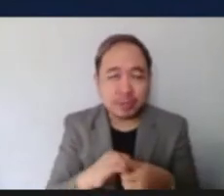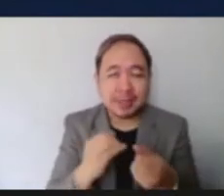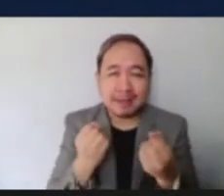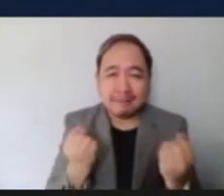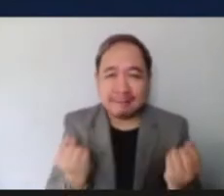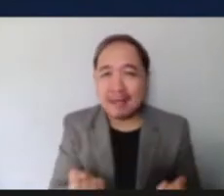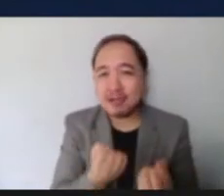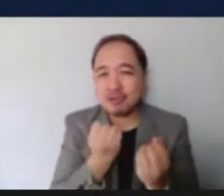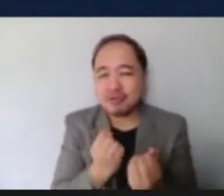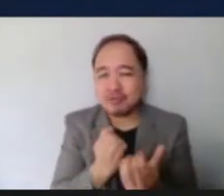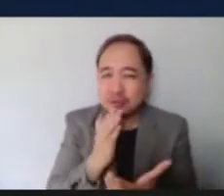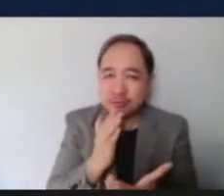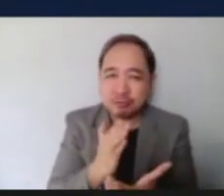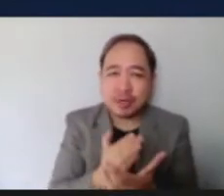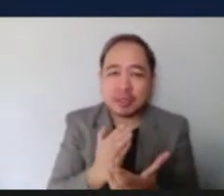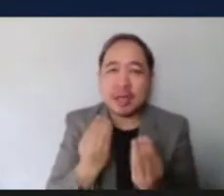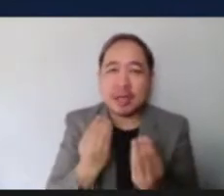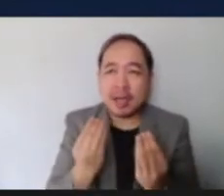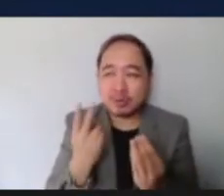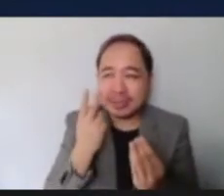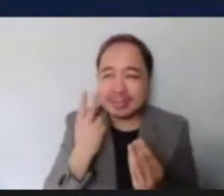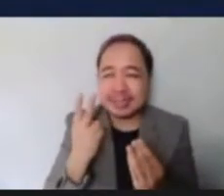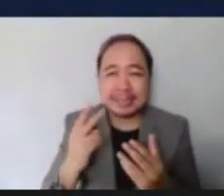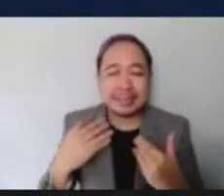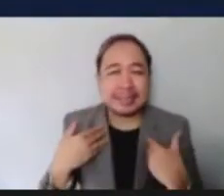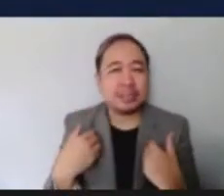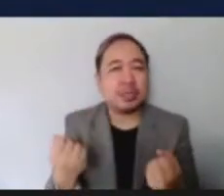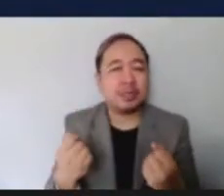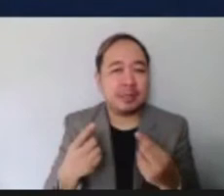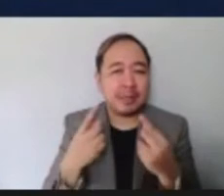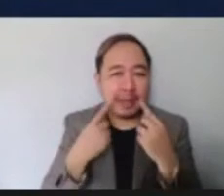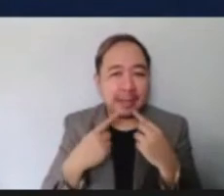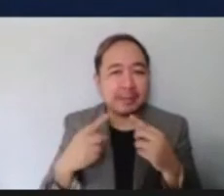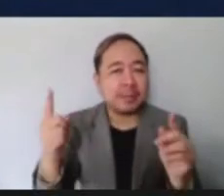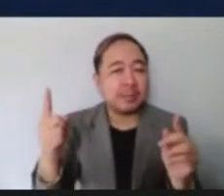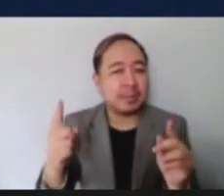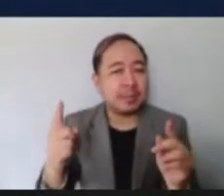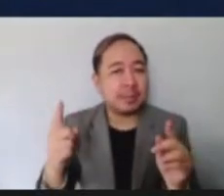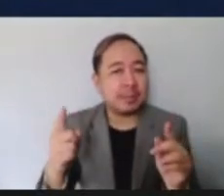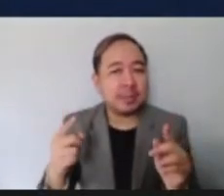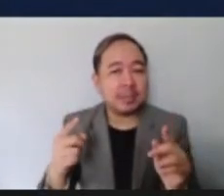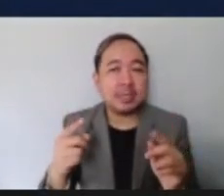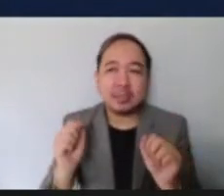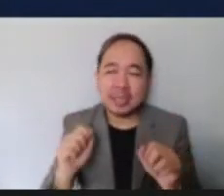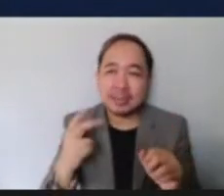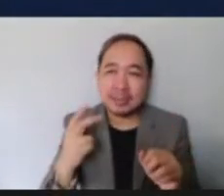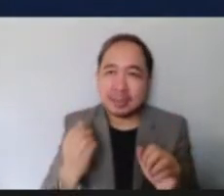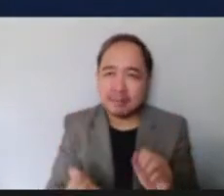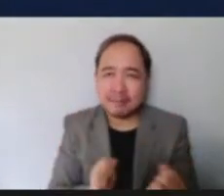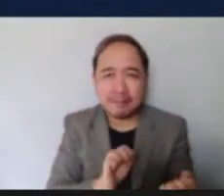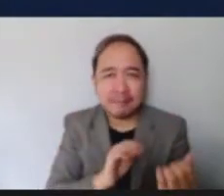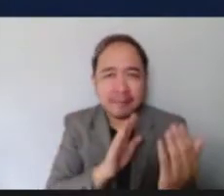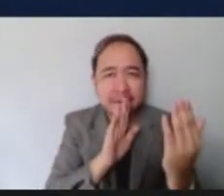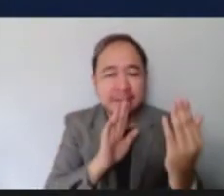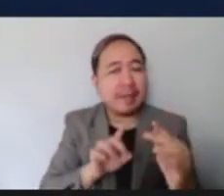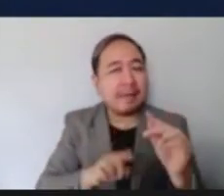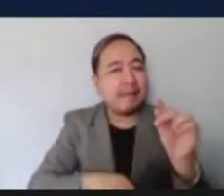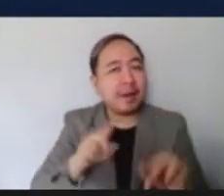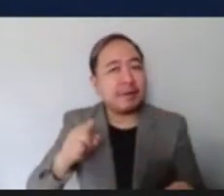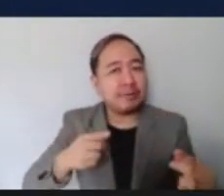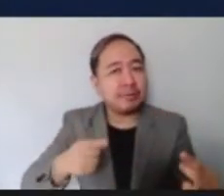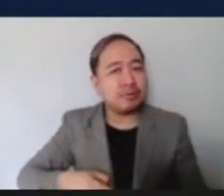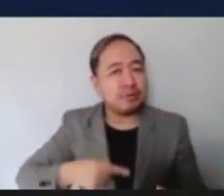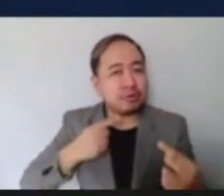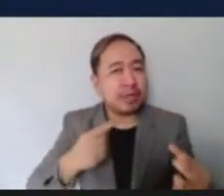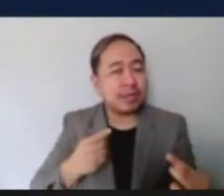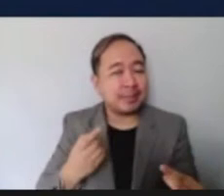putting on style and success intelling in dealing with various challenges in the past and that price